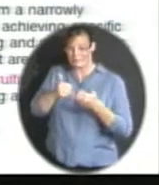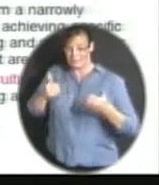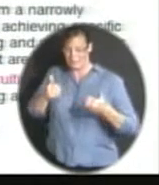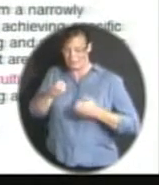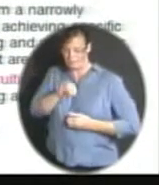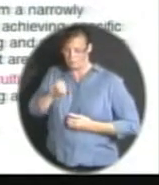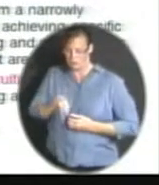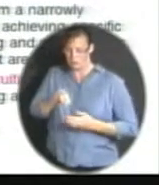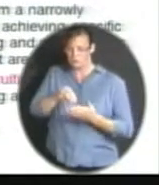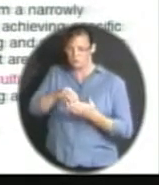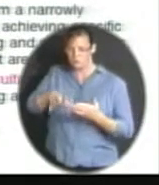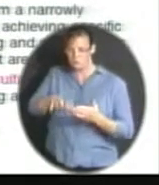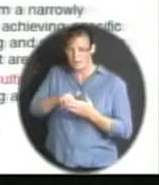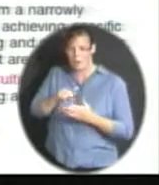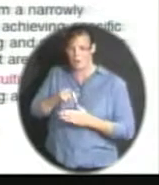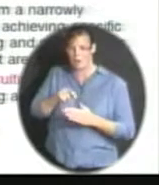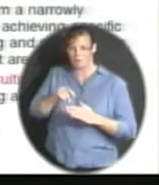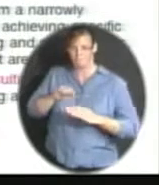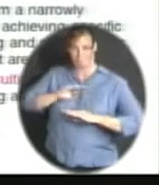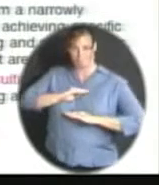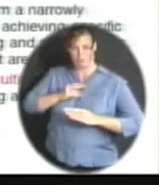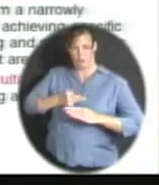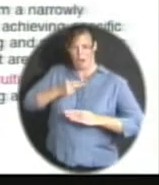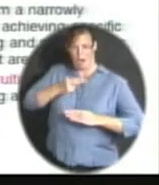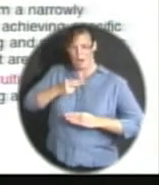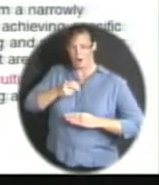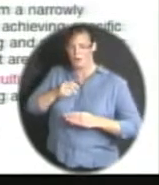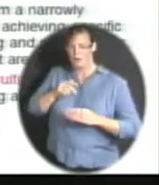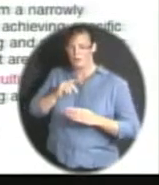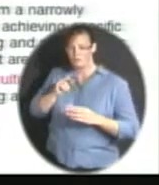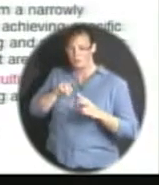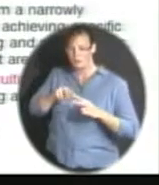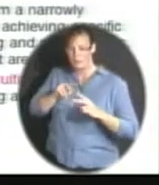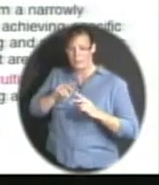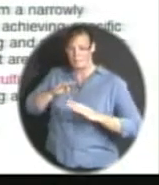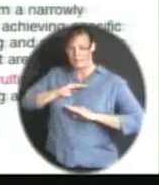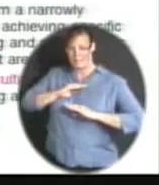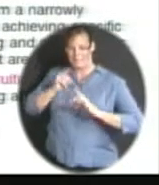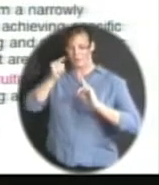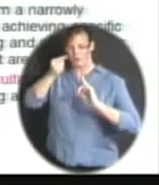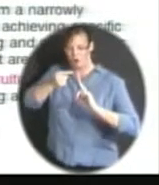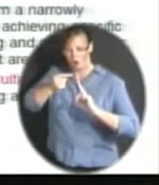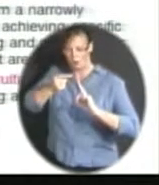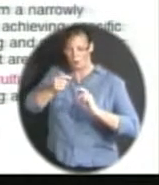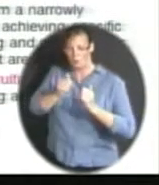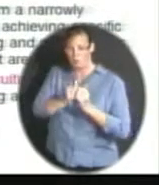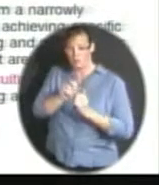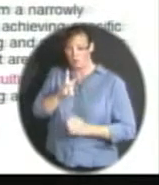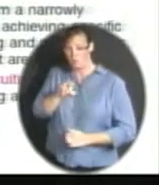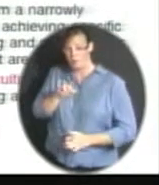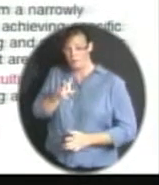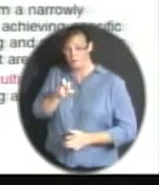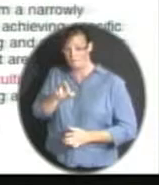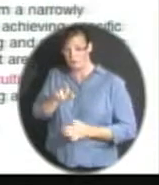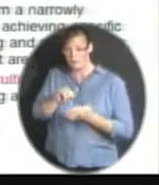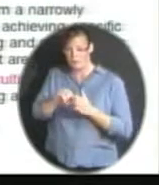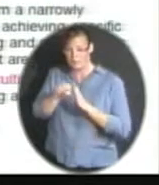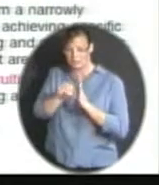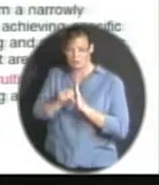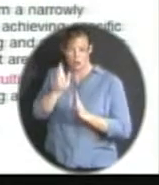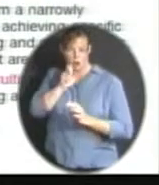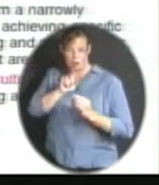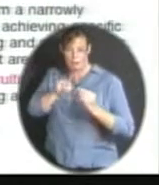students that were proficient or higher, we've looked at them meeting a target. With the waiver that the state heard about on